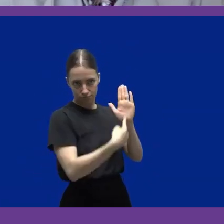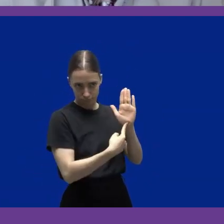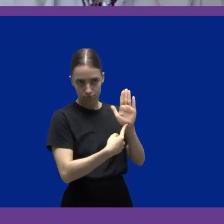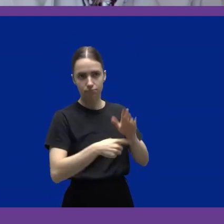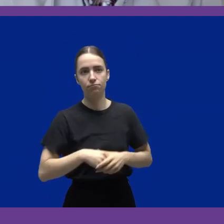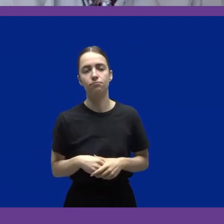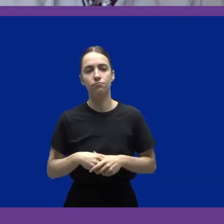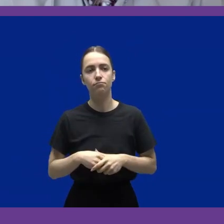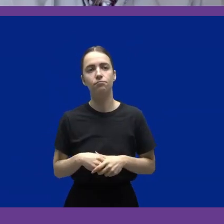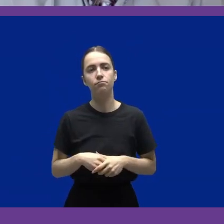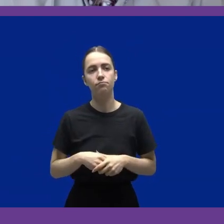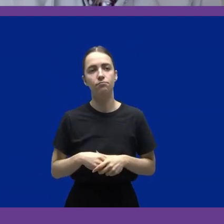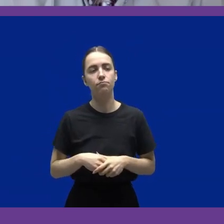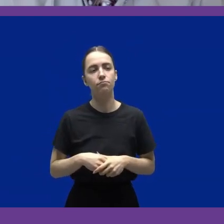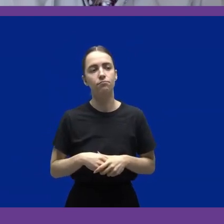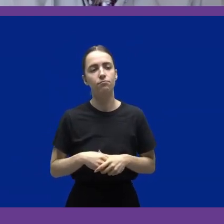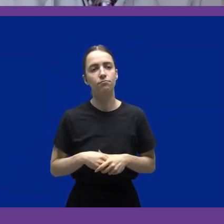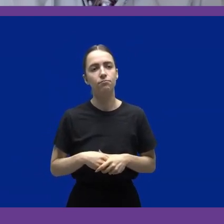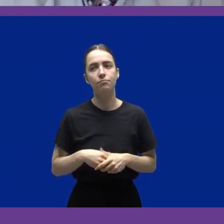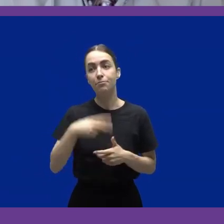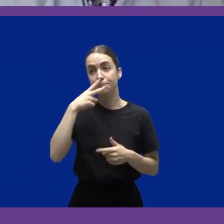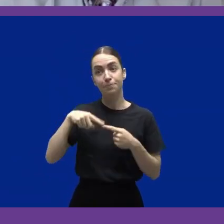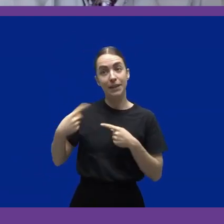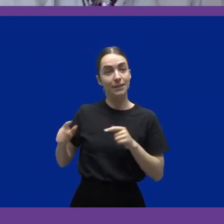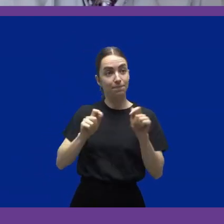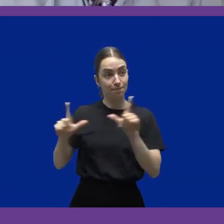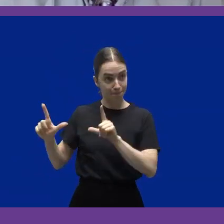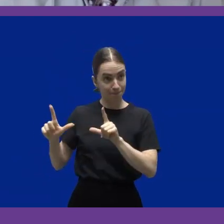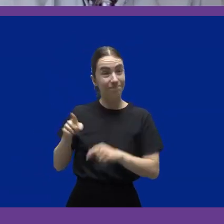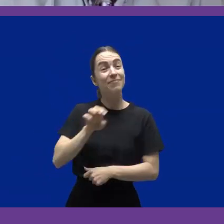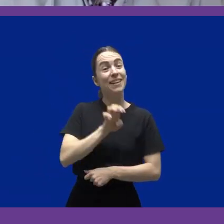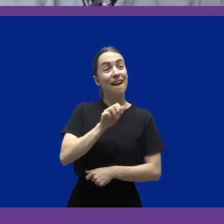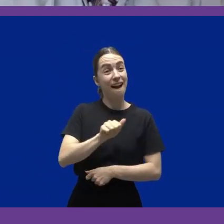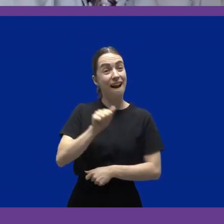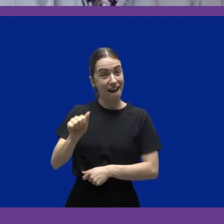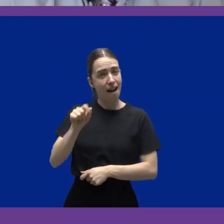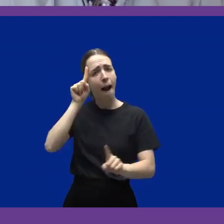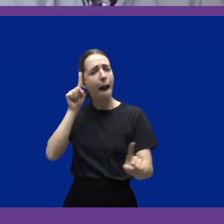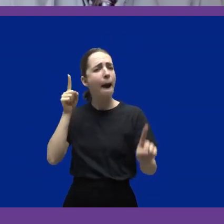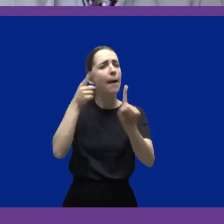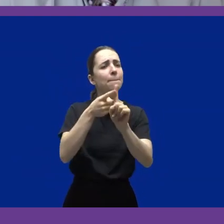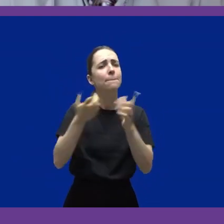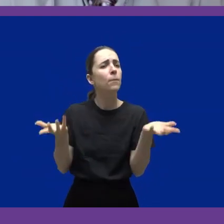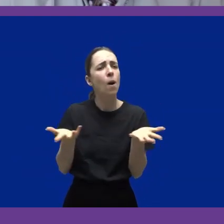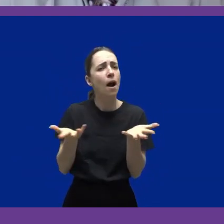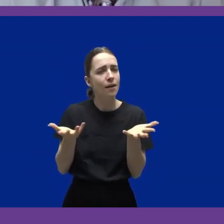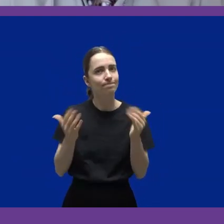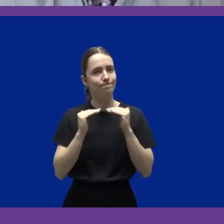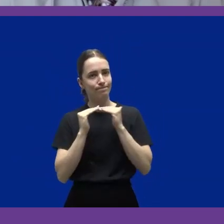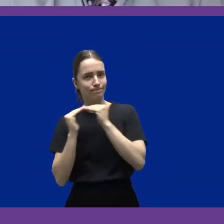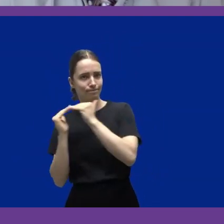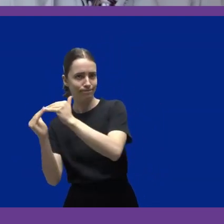The aim of the European Accessibility Act is to harmonize requirements across Europe, remove barriers in the single